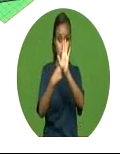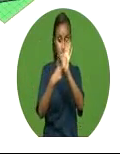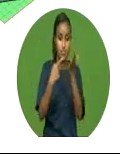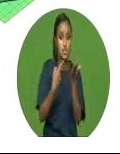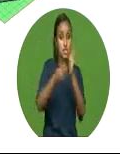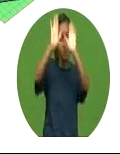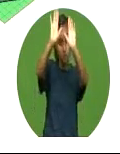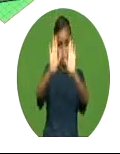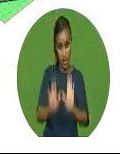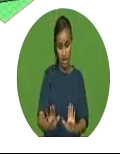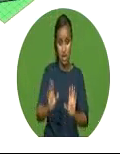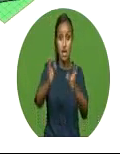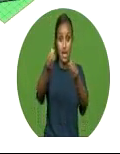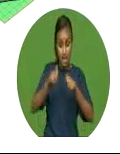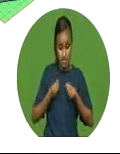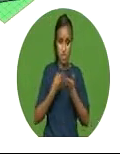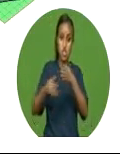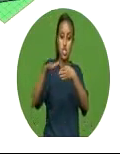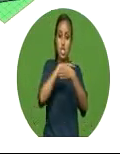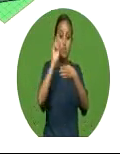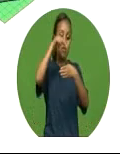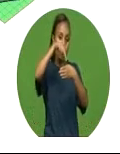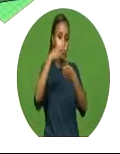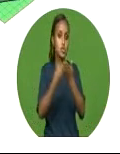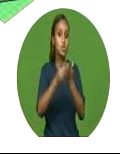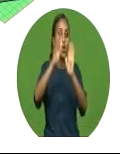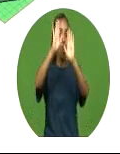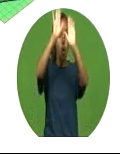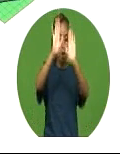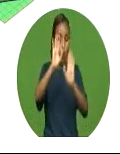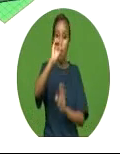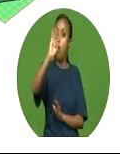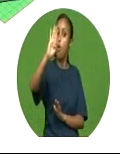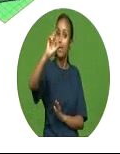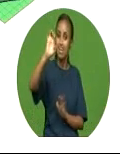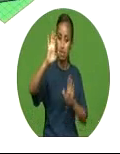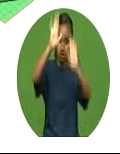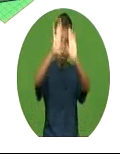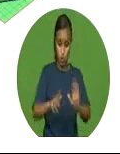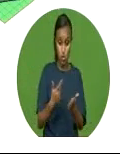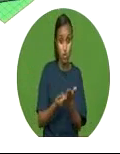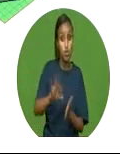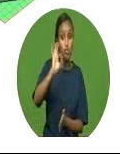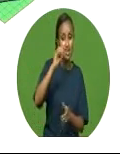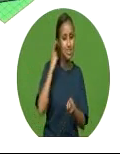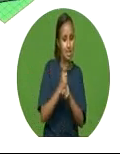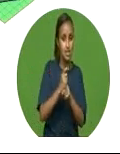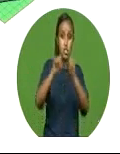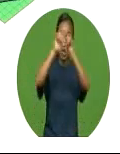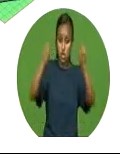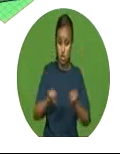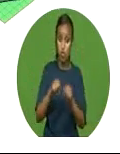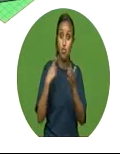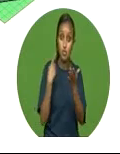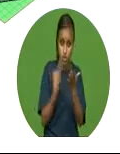points of the plane gives the edge view of the oblique plane. To find the true